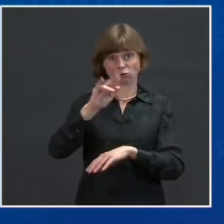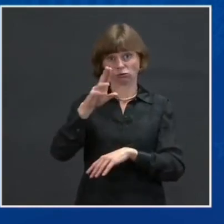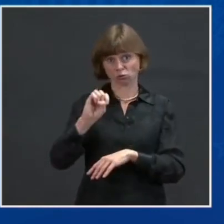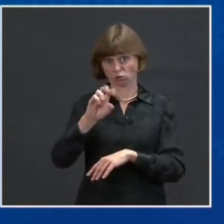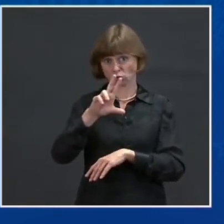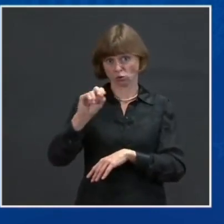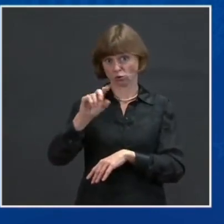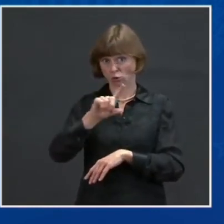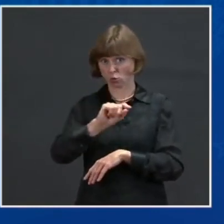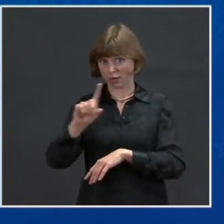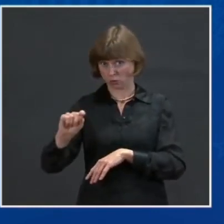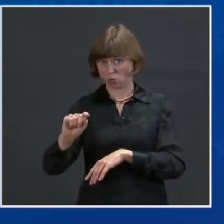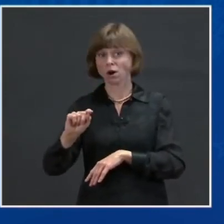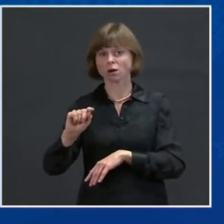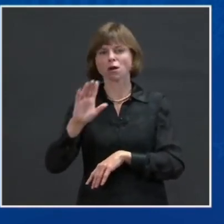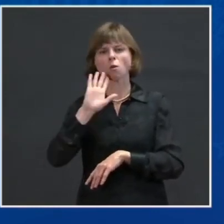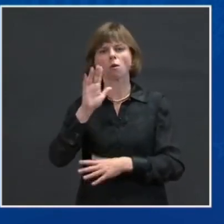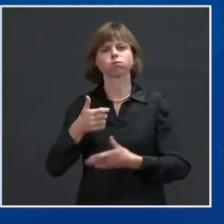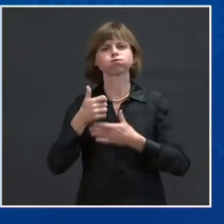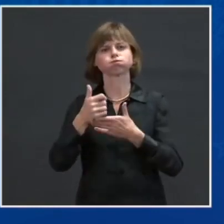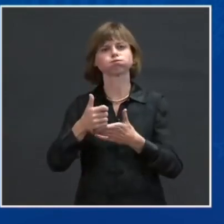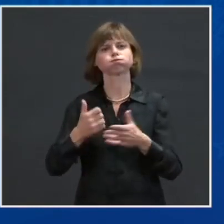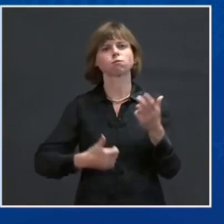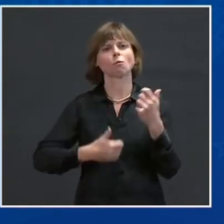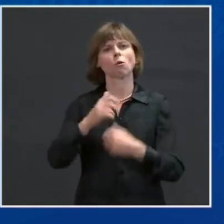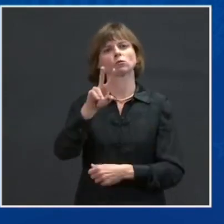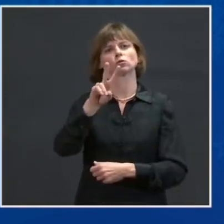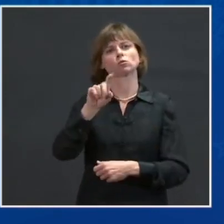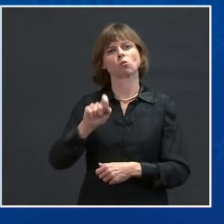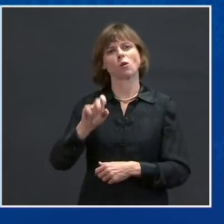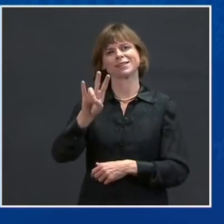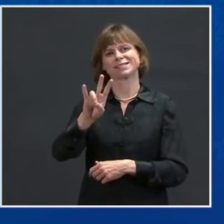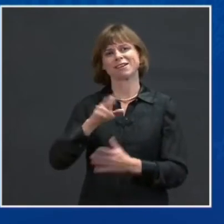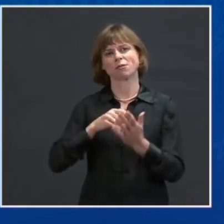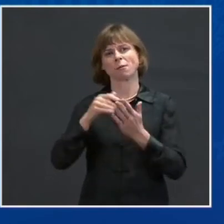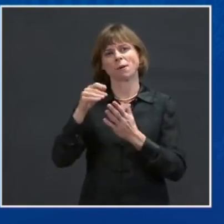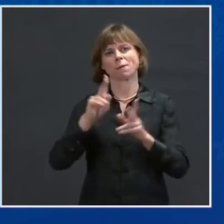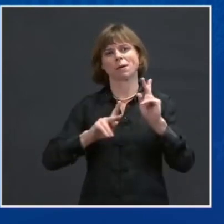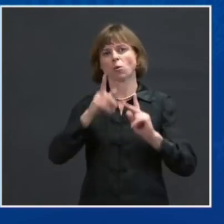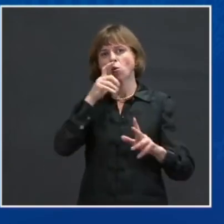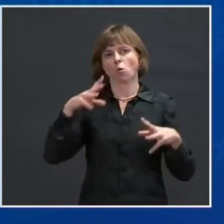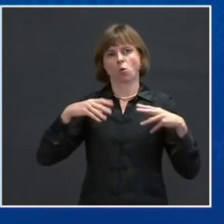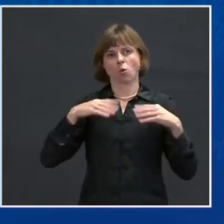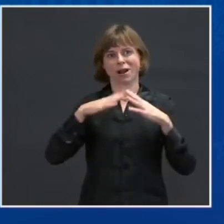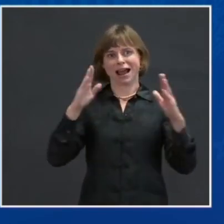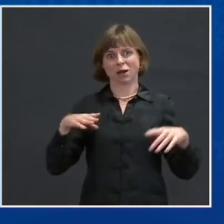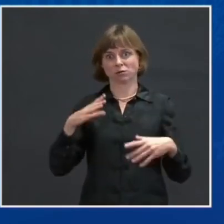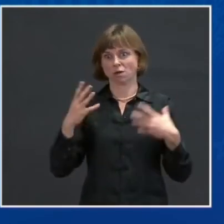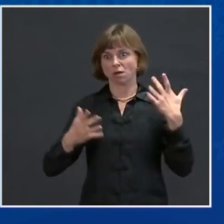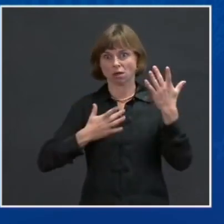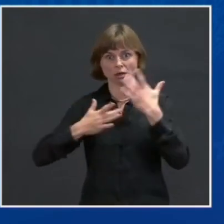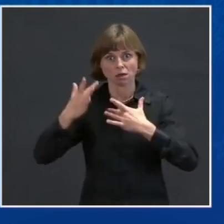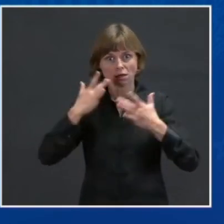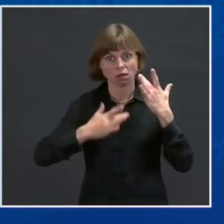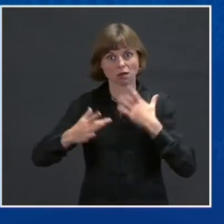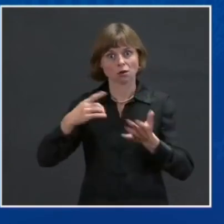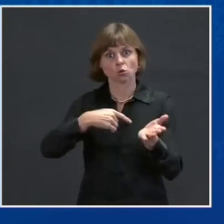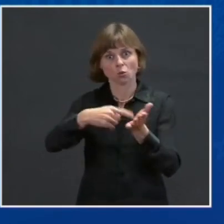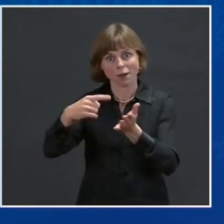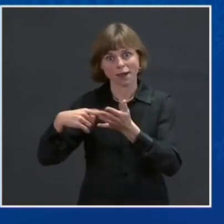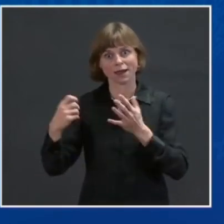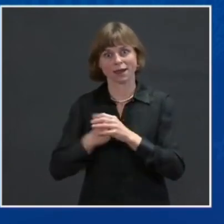needed relief to most of the 2.7 million homeowners currently in forbearance and extend forbearance options for